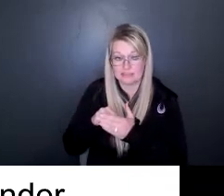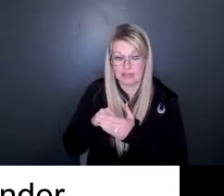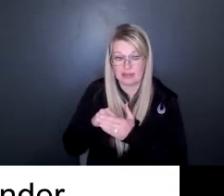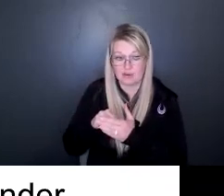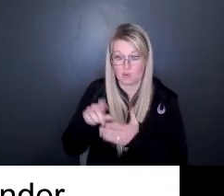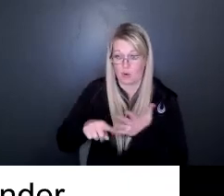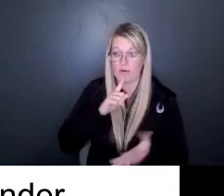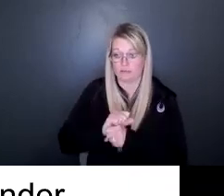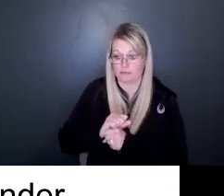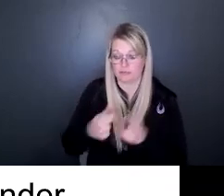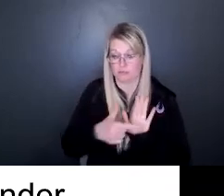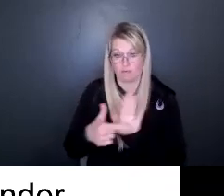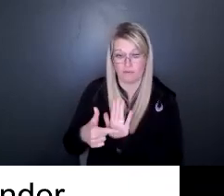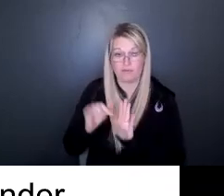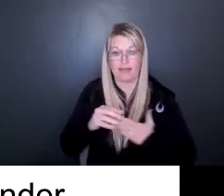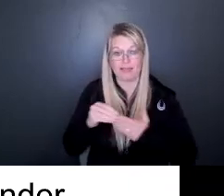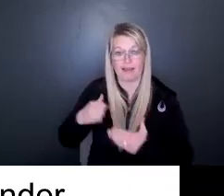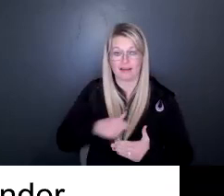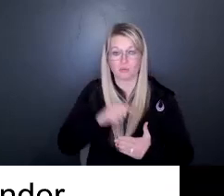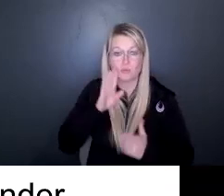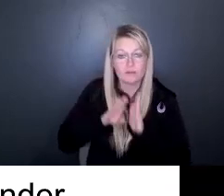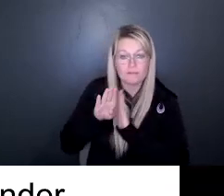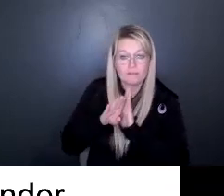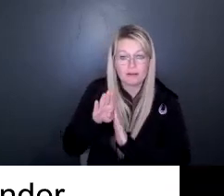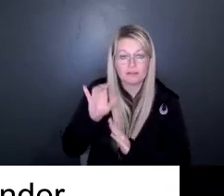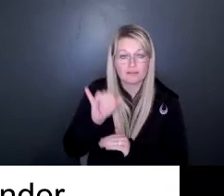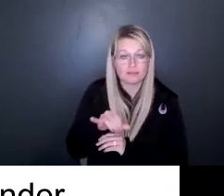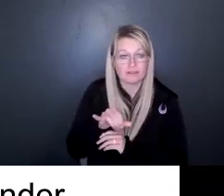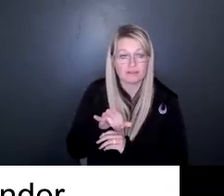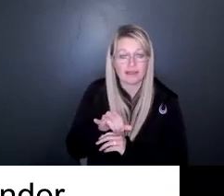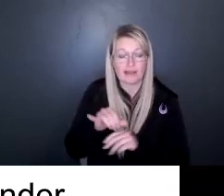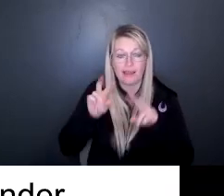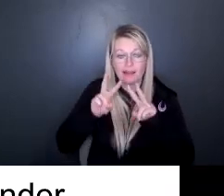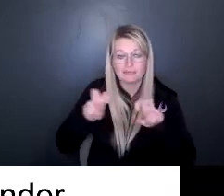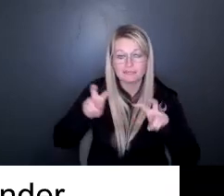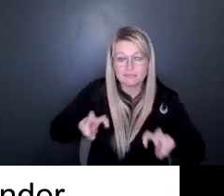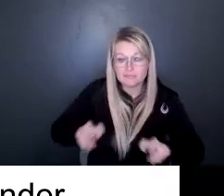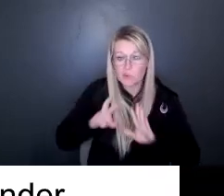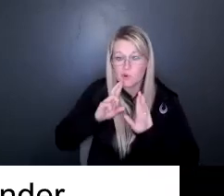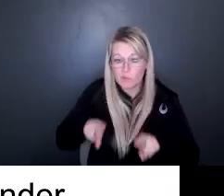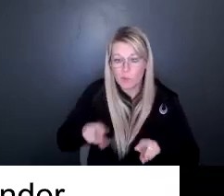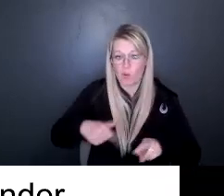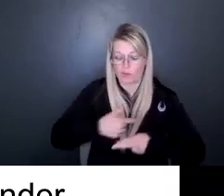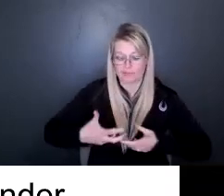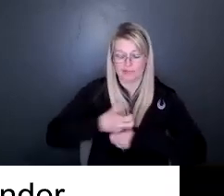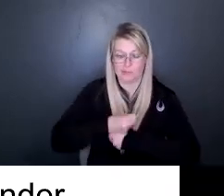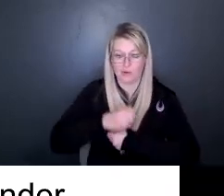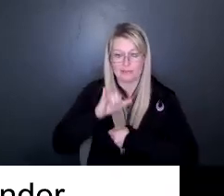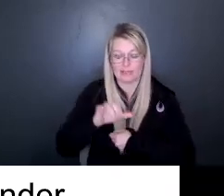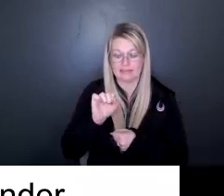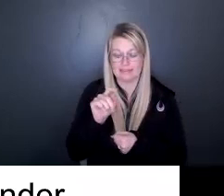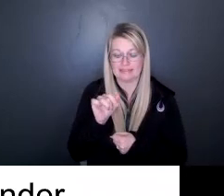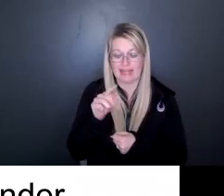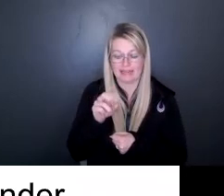reviewed, which led us to the development of the analytical report, in which we summarized the status of